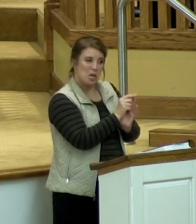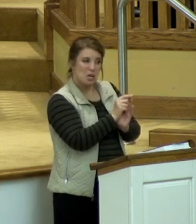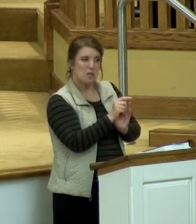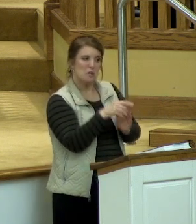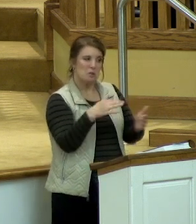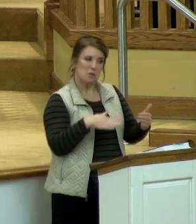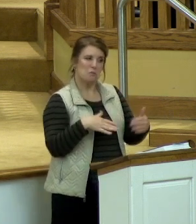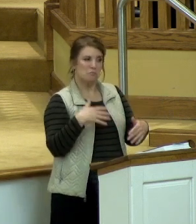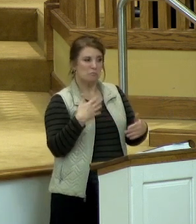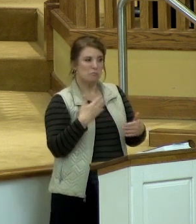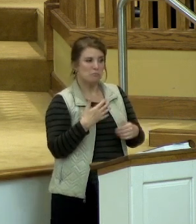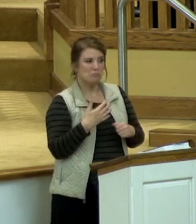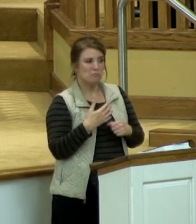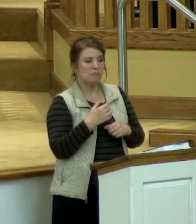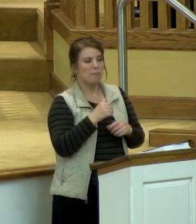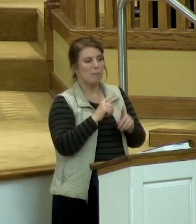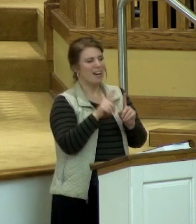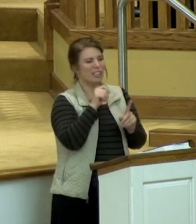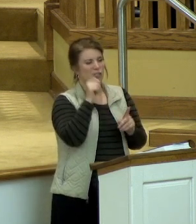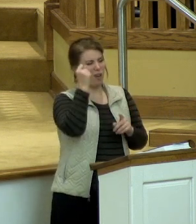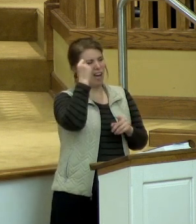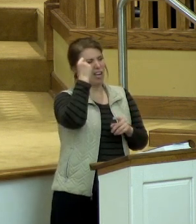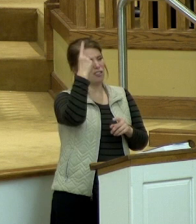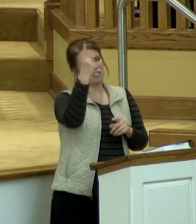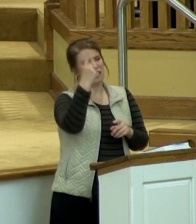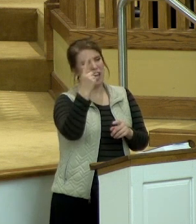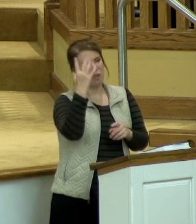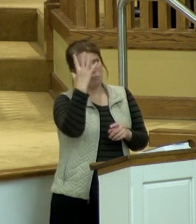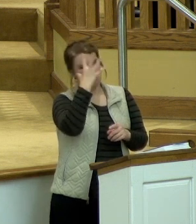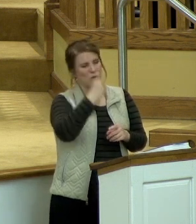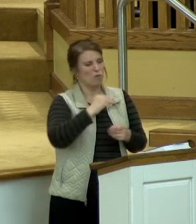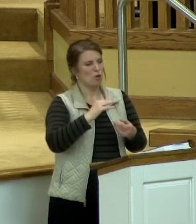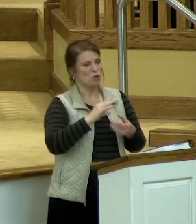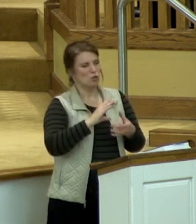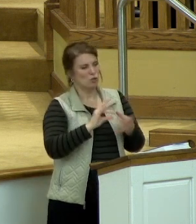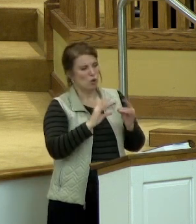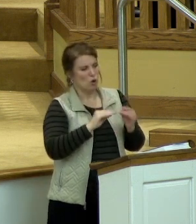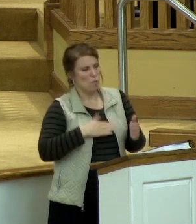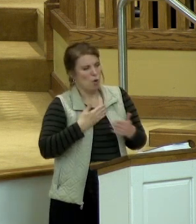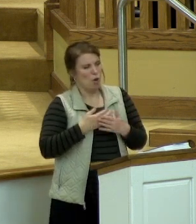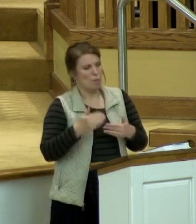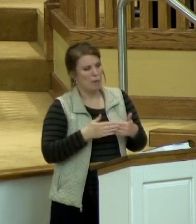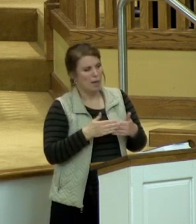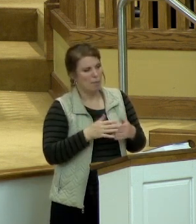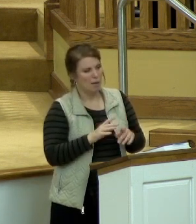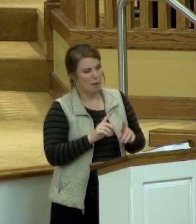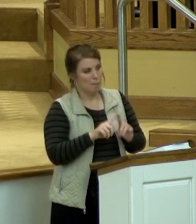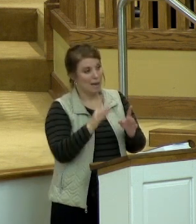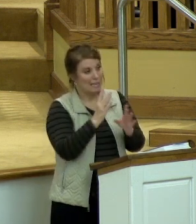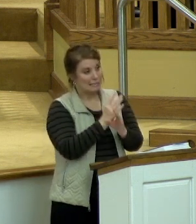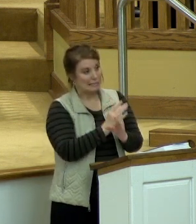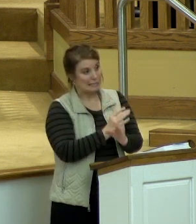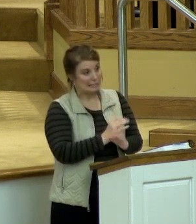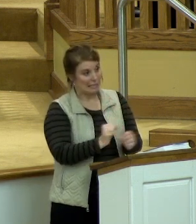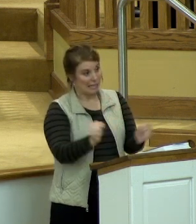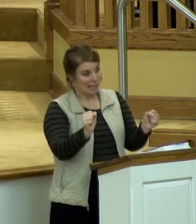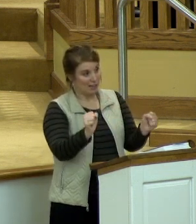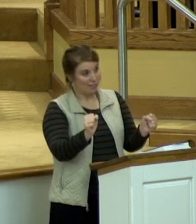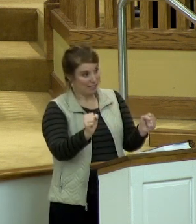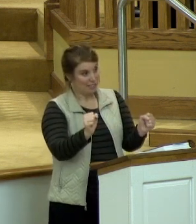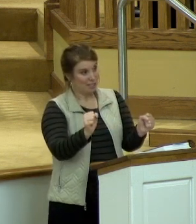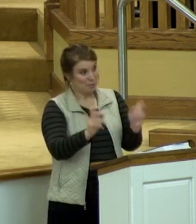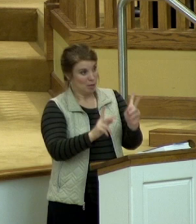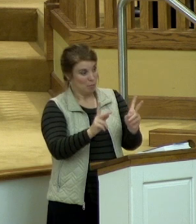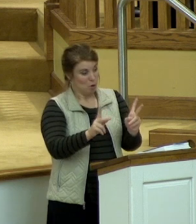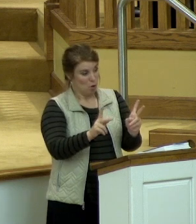something, a beautiful experience, and think, oh, yeah, it's a beautiful story about a birth of a baby and the mom in the stable. But as saved people, we